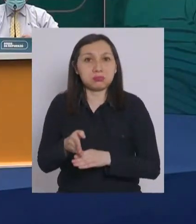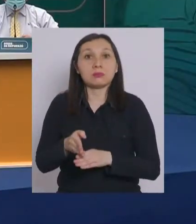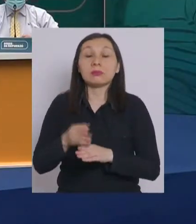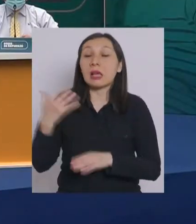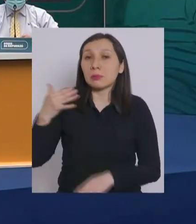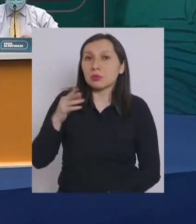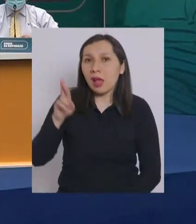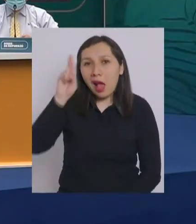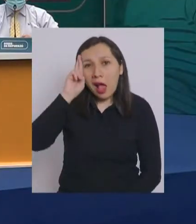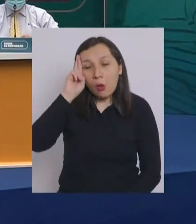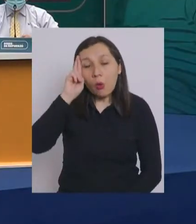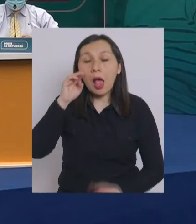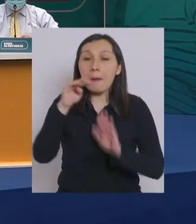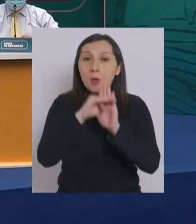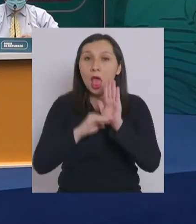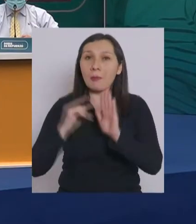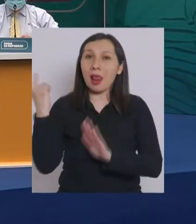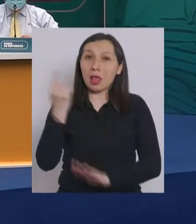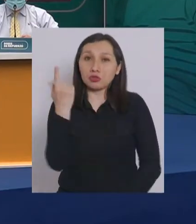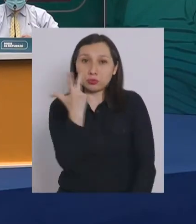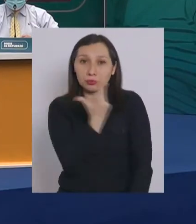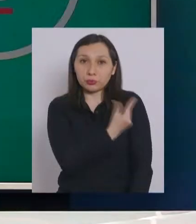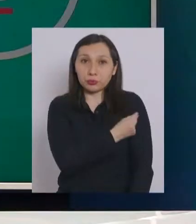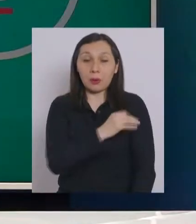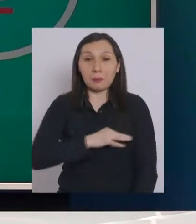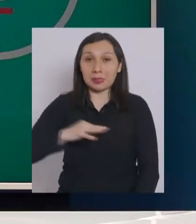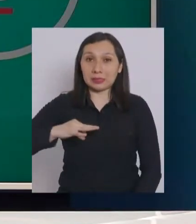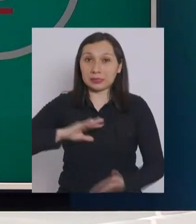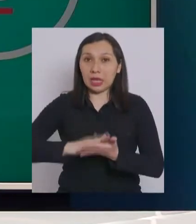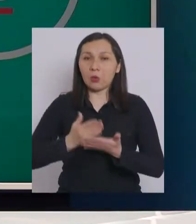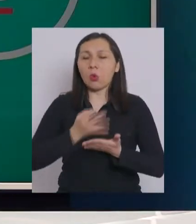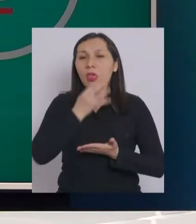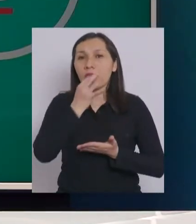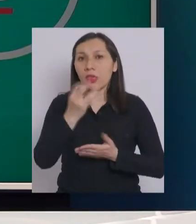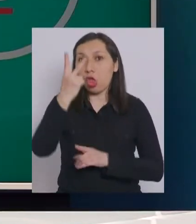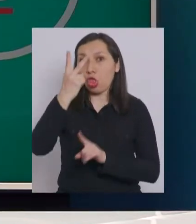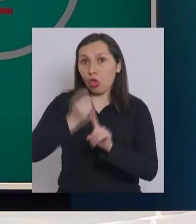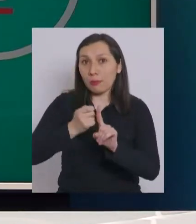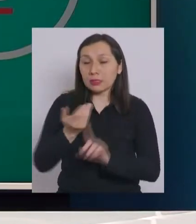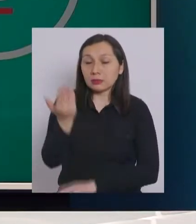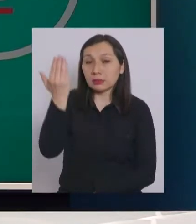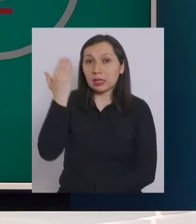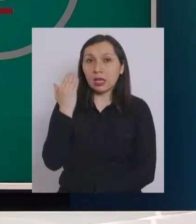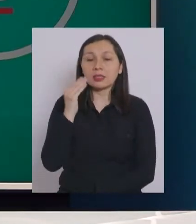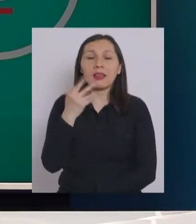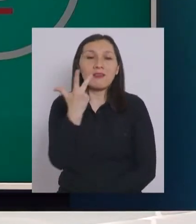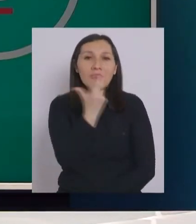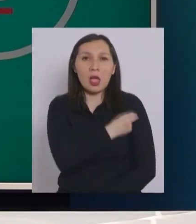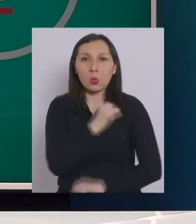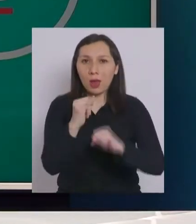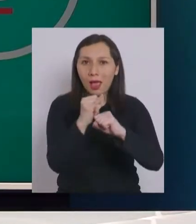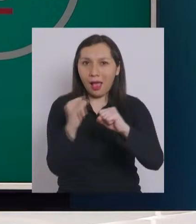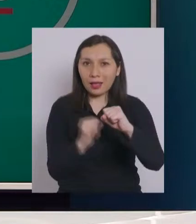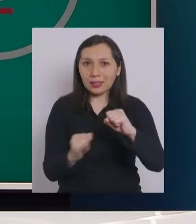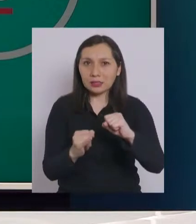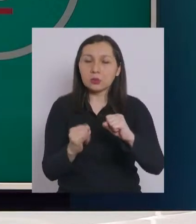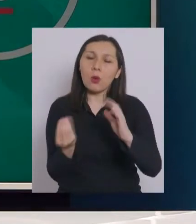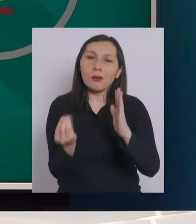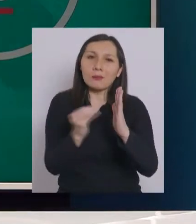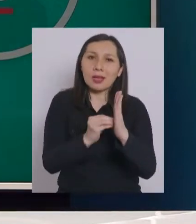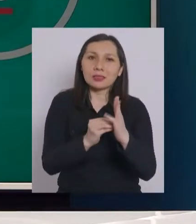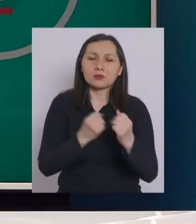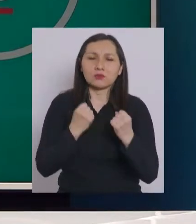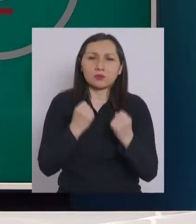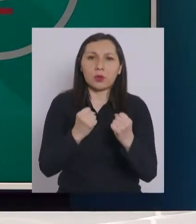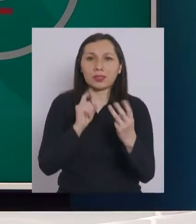patients. It is important to remember that the National Immunizations Program of the Ministry of Health determined 2 months ago to use